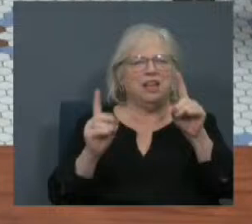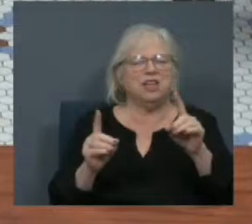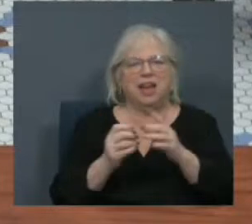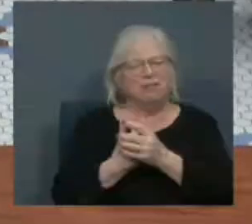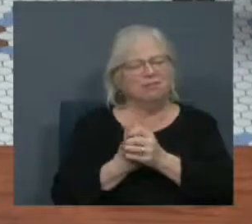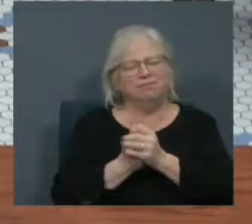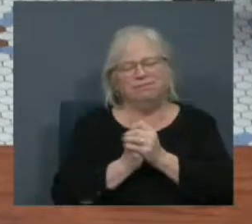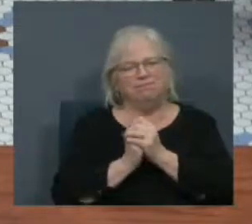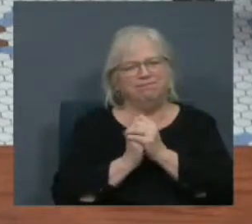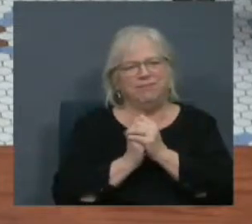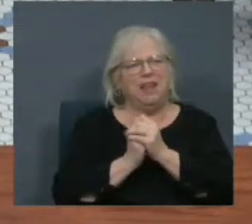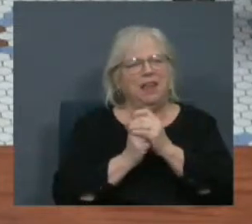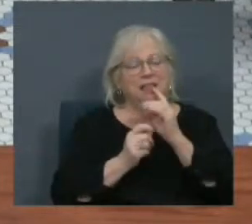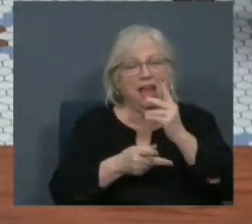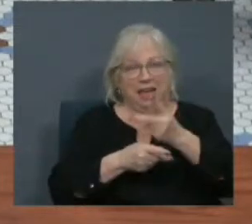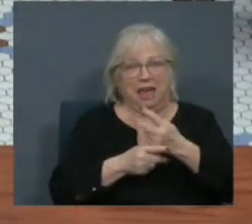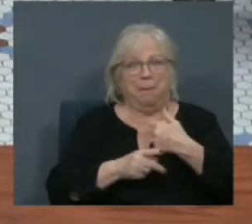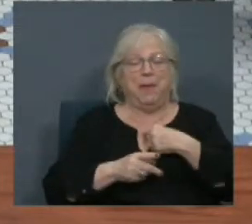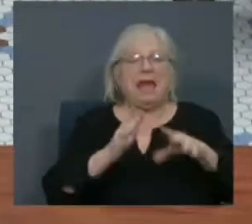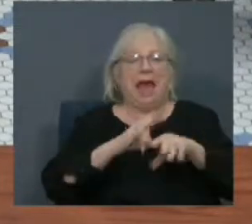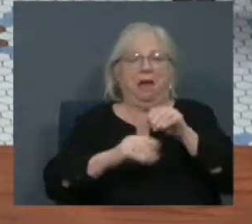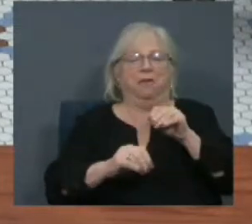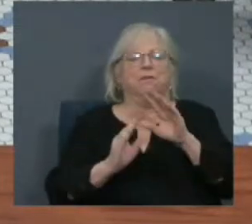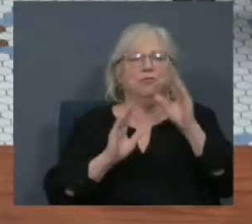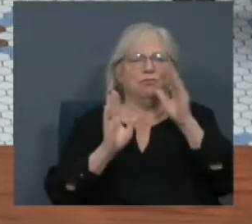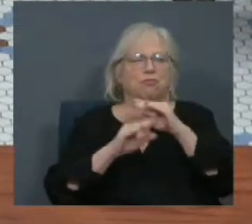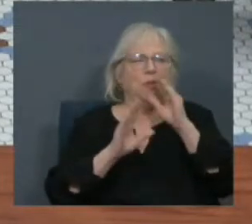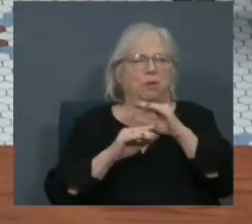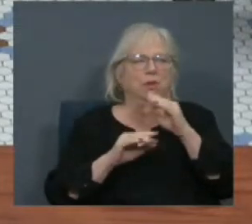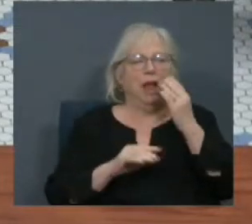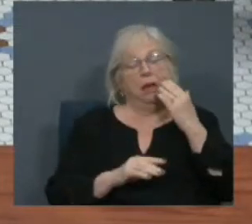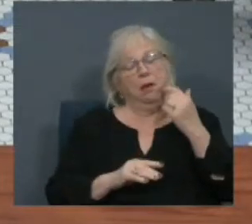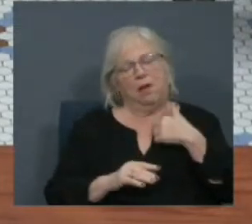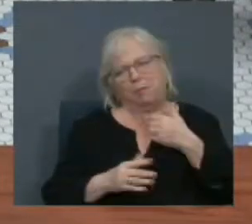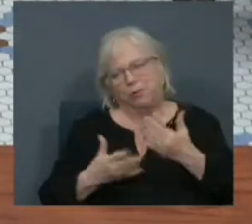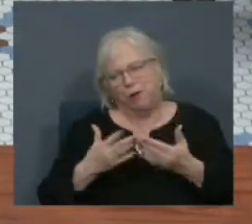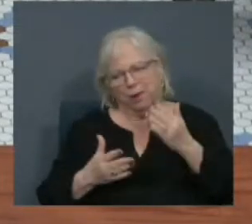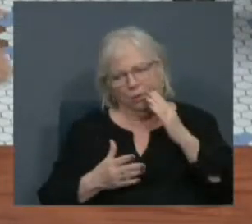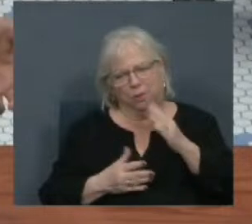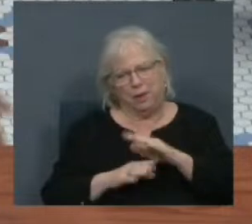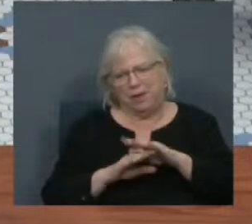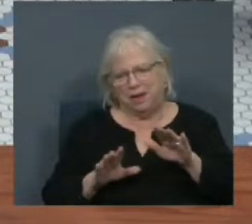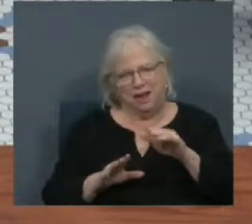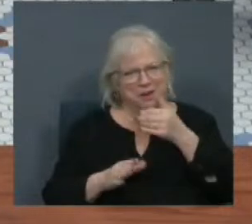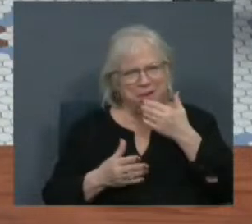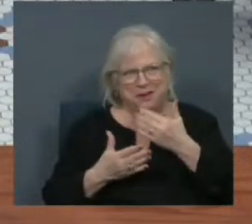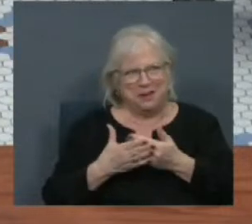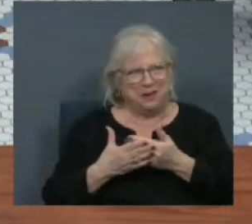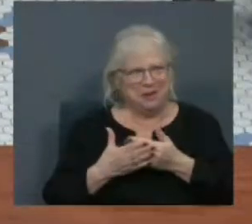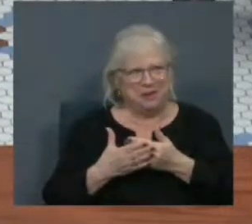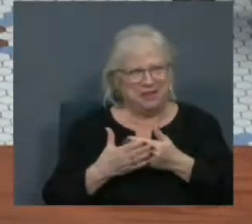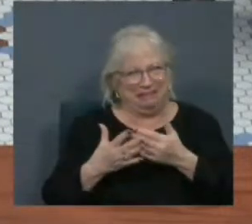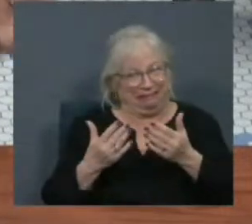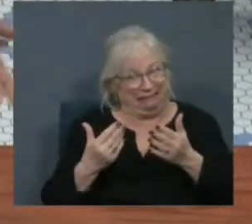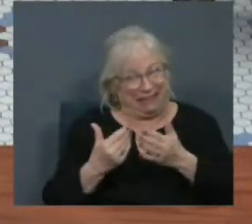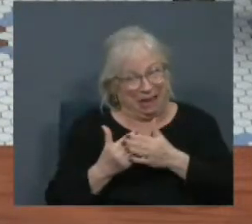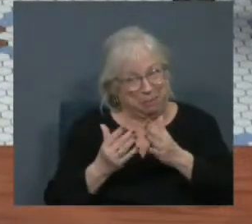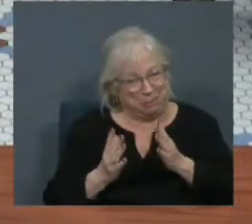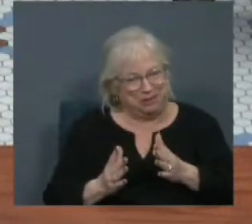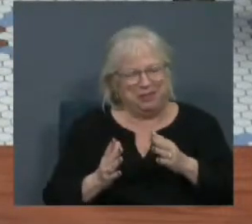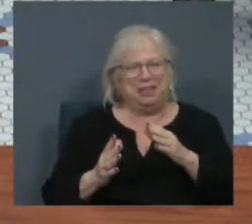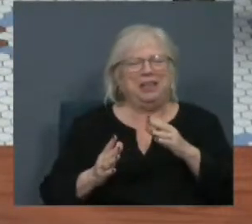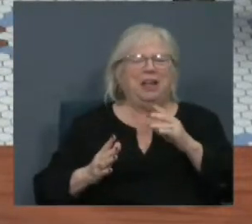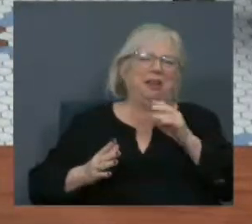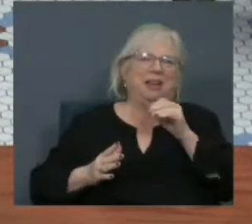Education definitely kept me out of trouble, everything like that. I know I probably would be not a good, I mean, I probably wouldn't